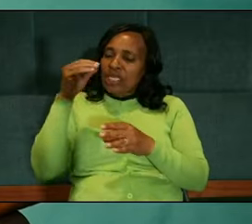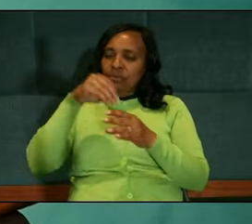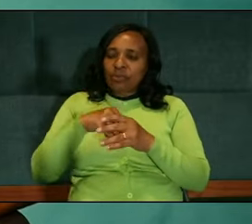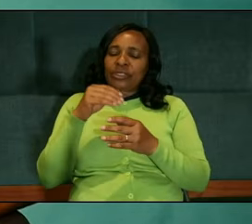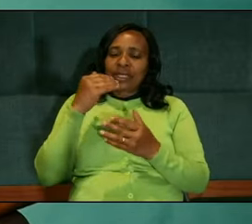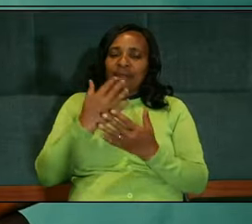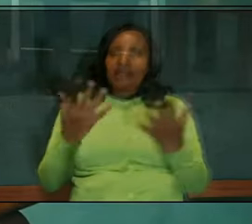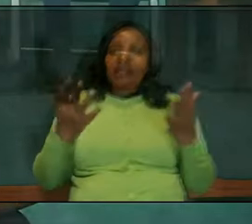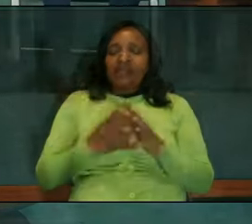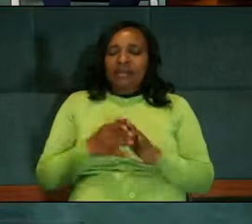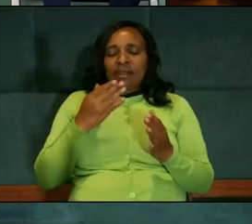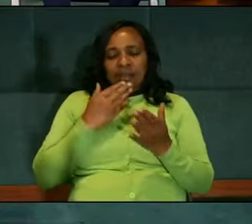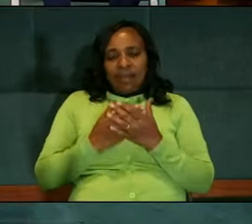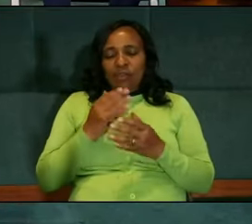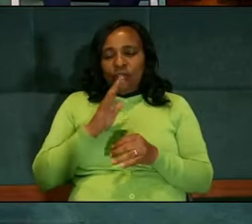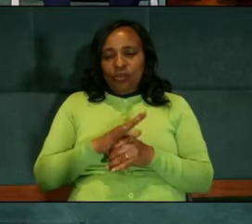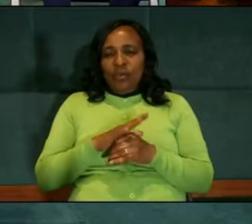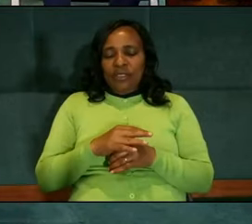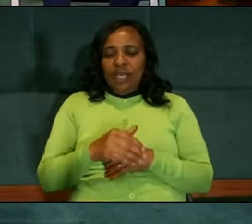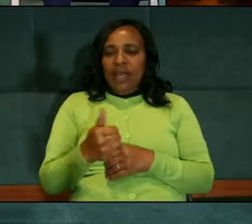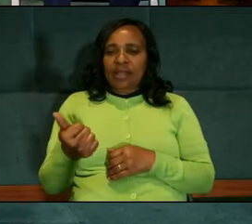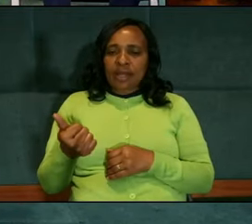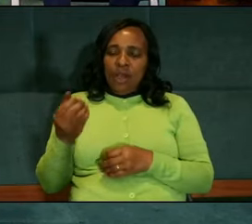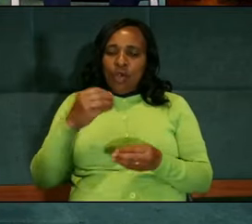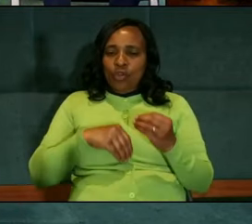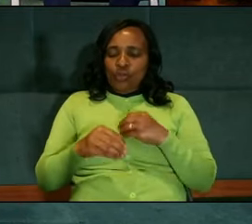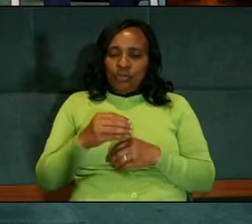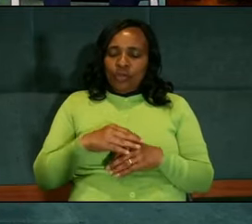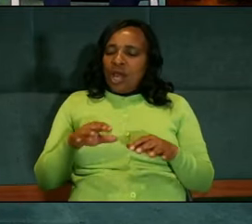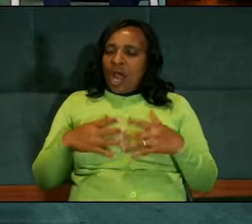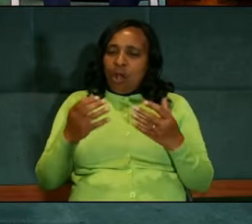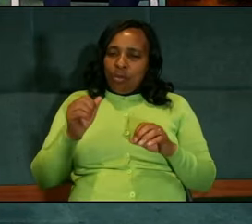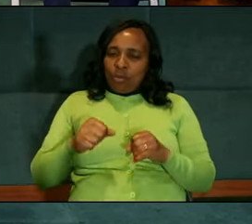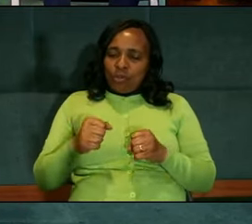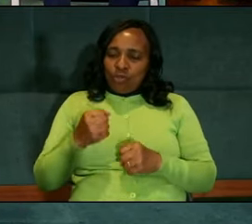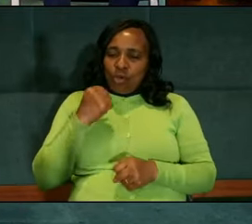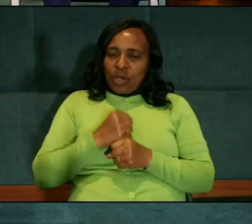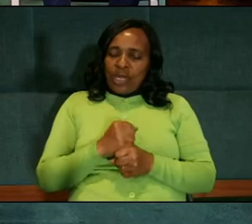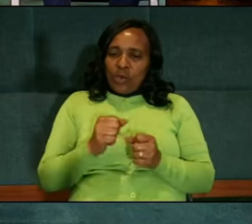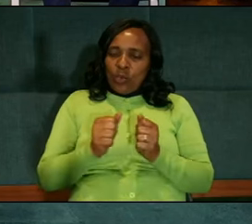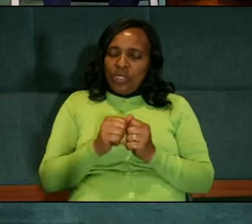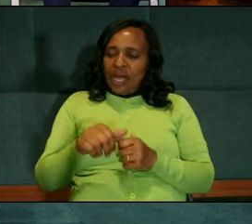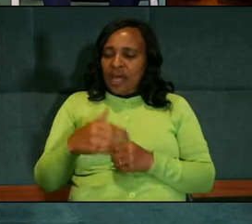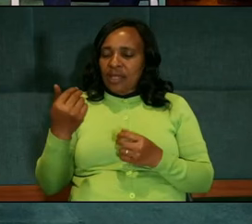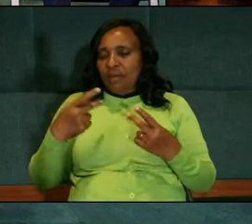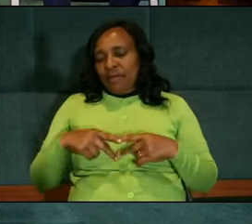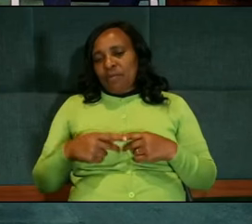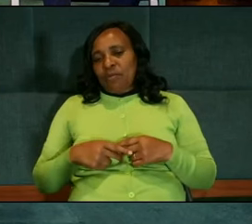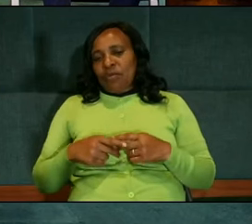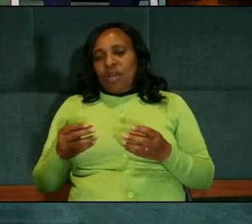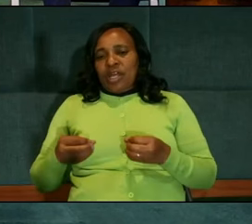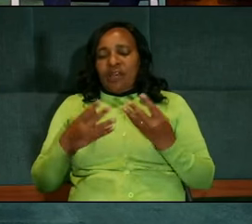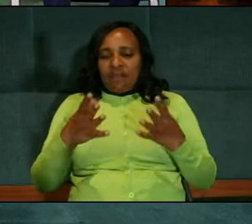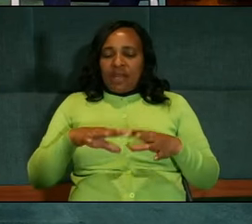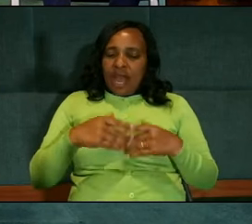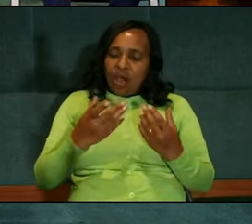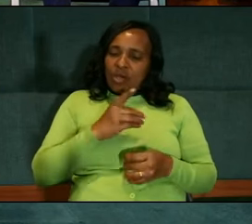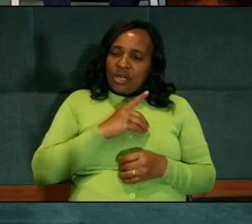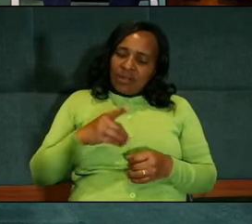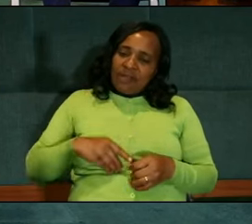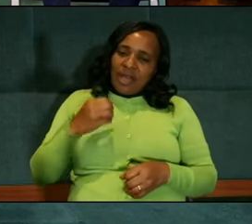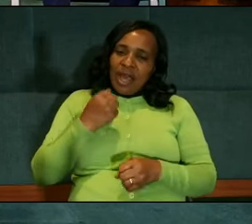Thank you very much. Thank you very much, Steve. Any other contribution on that? How can we deal with our fellow brethren, given how David dealt with